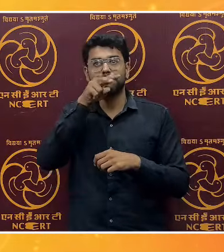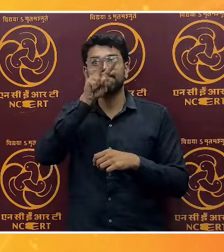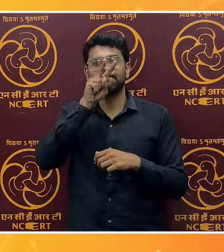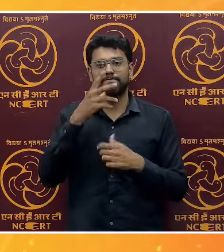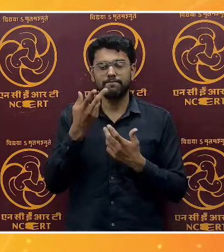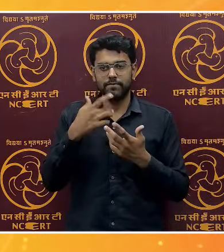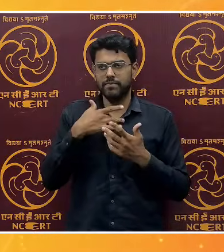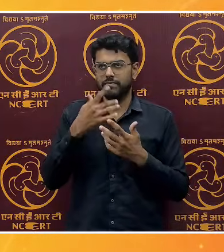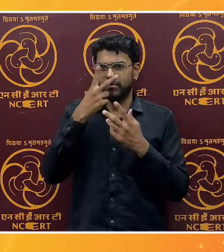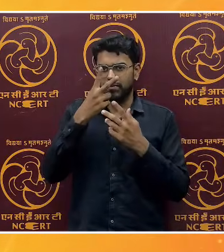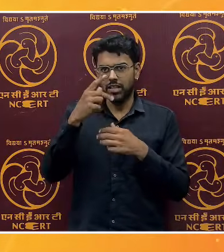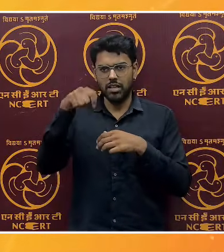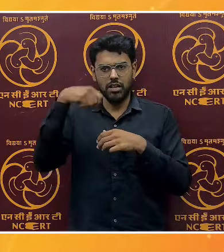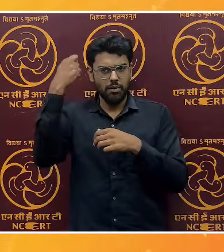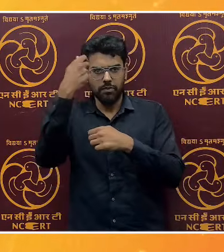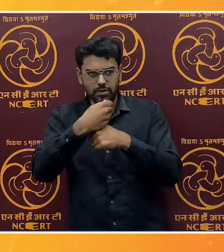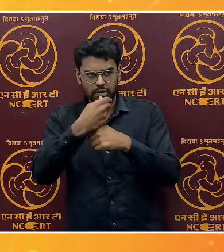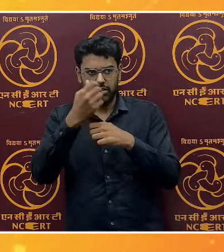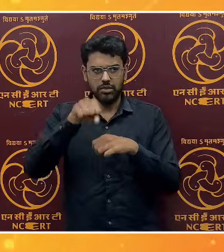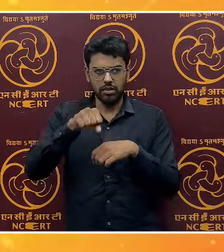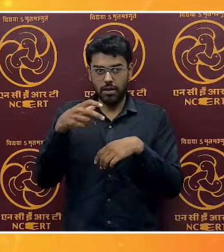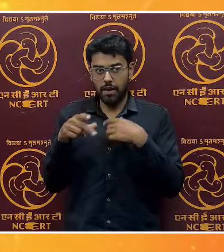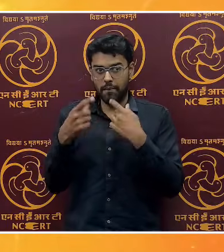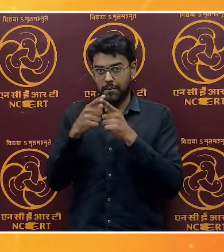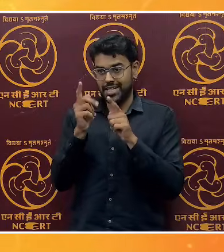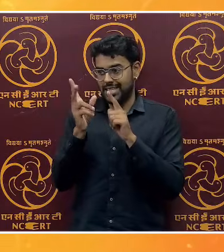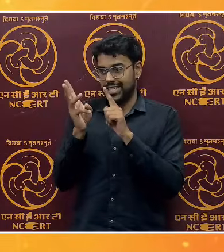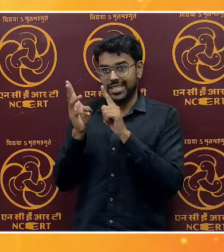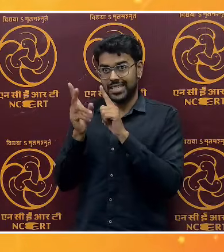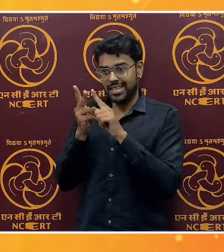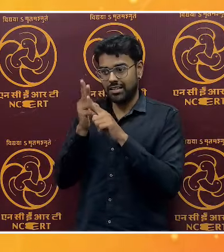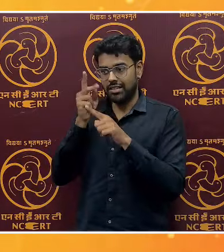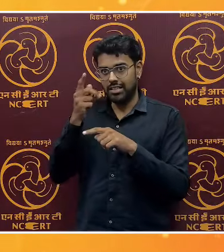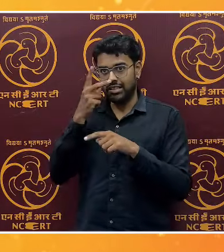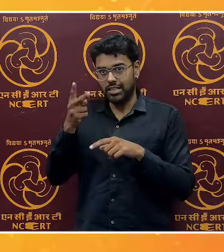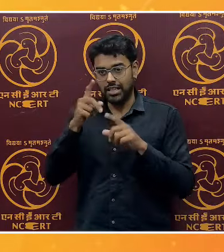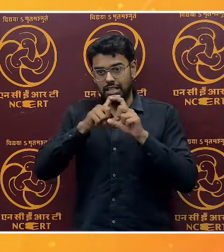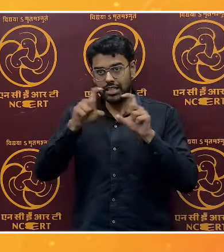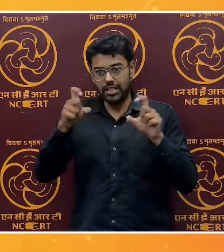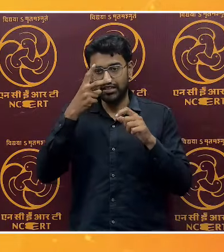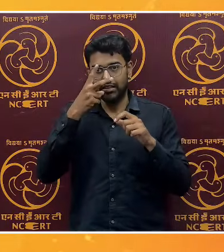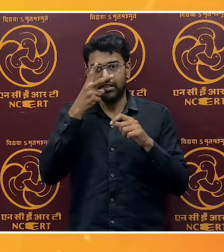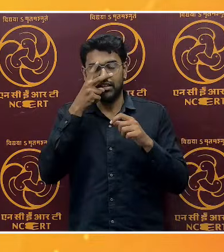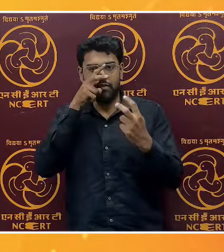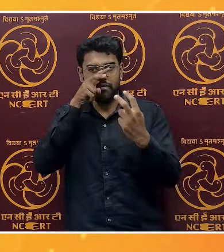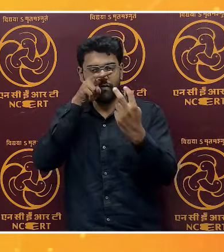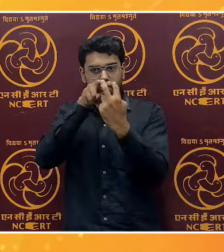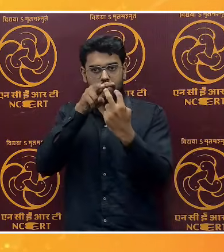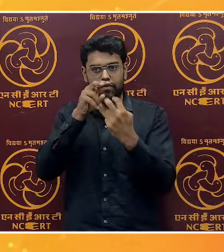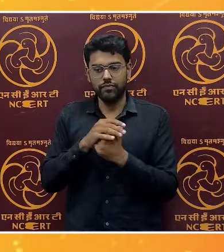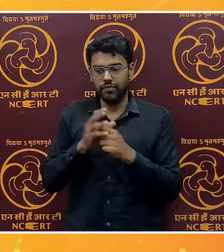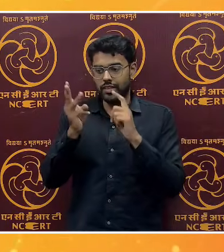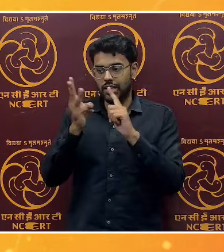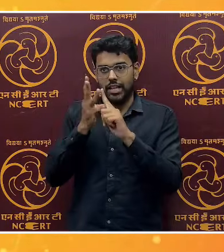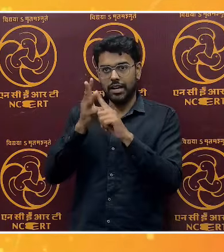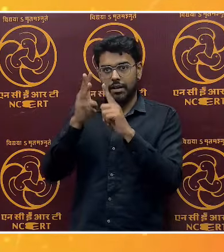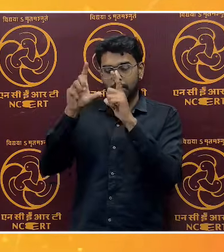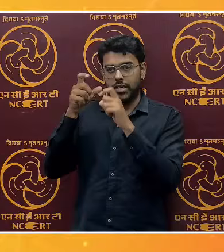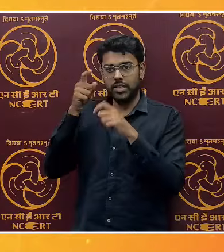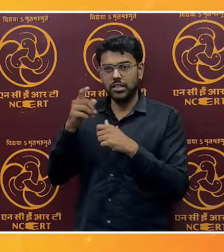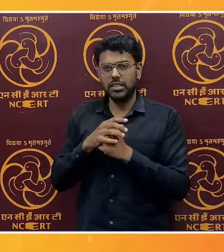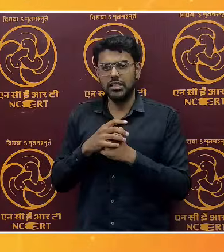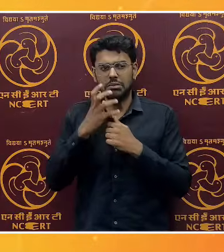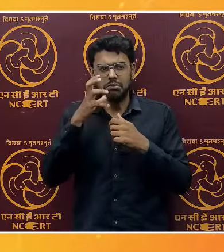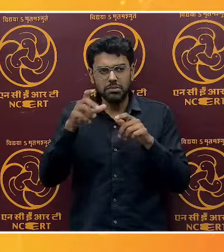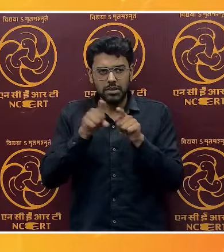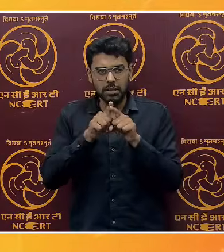I don't know where the camera is placed, but in second image, it's quite clear he's looking into the eye of the camera, and in third, he's almost